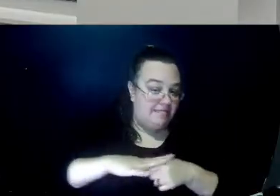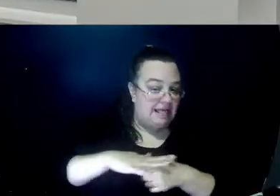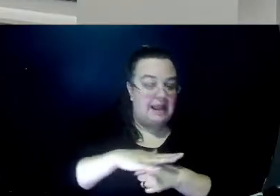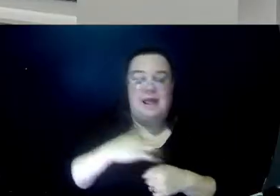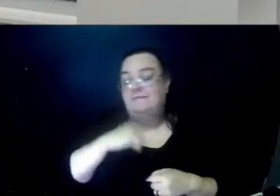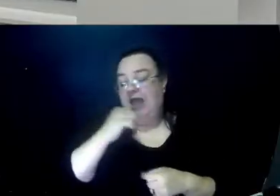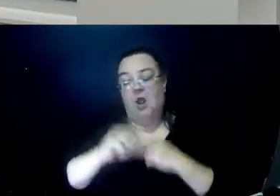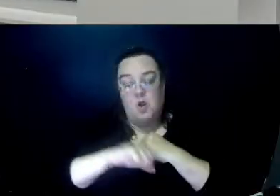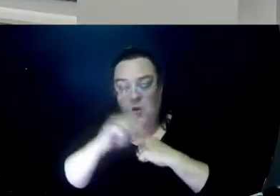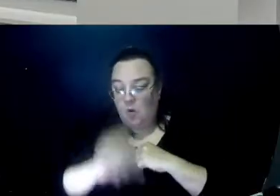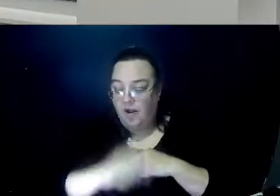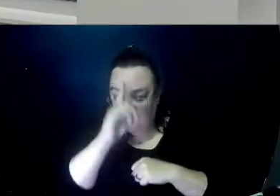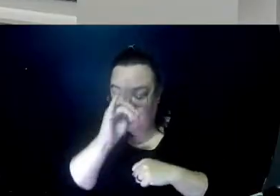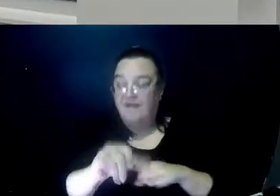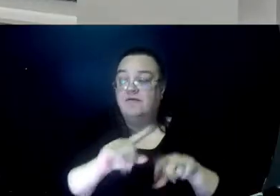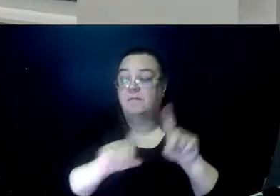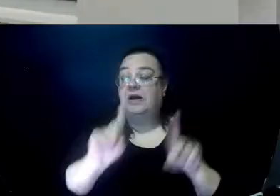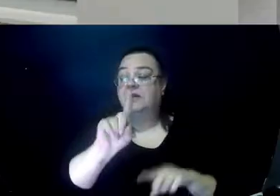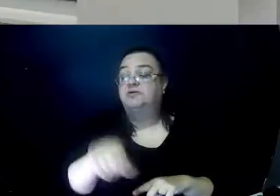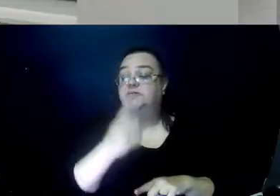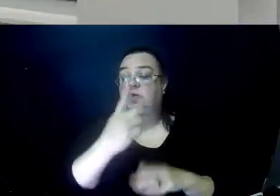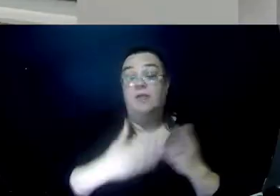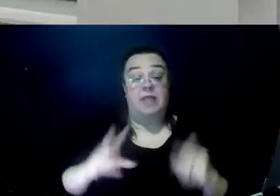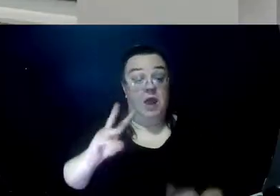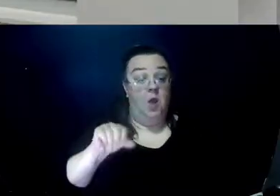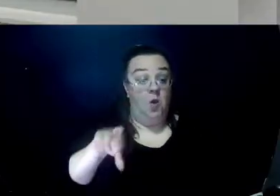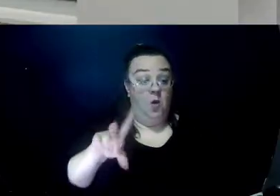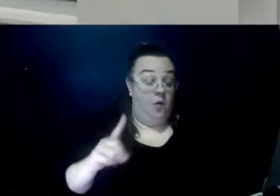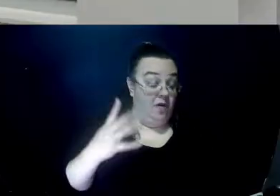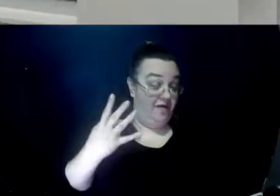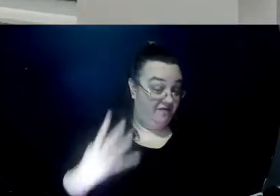forever, but just one thing. Ward 4,